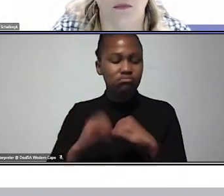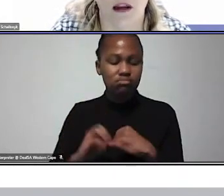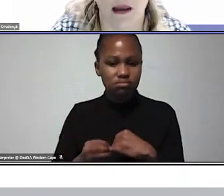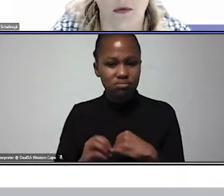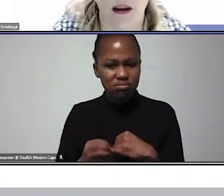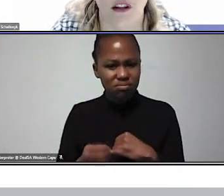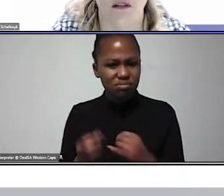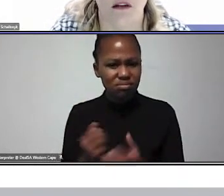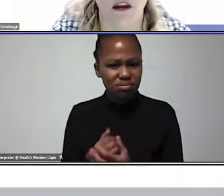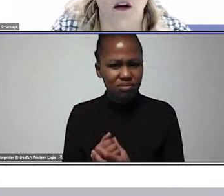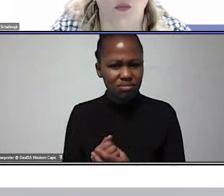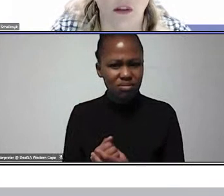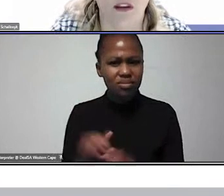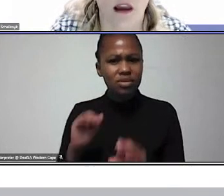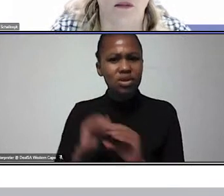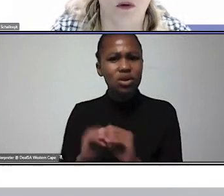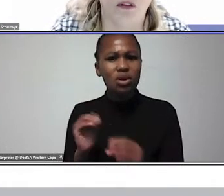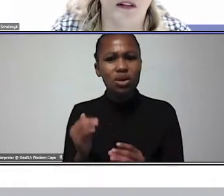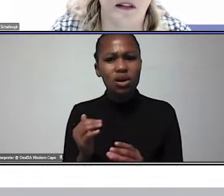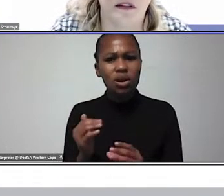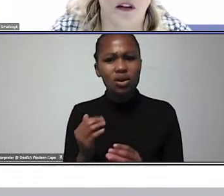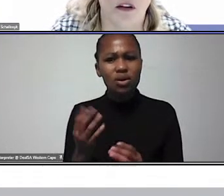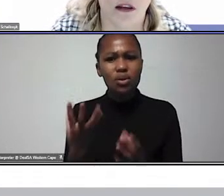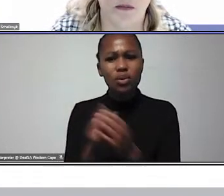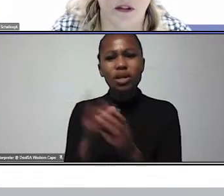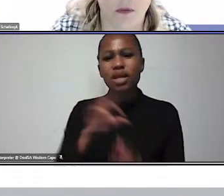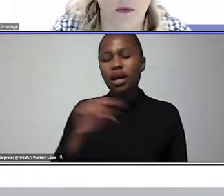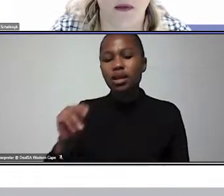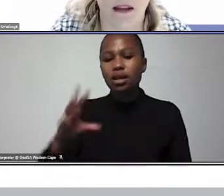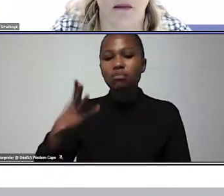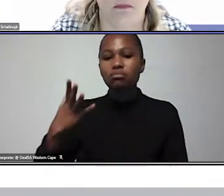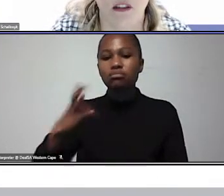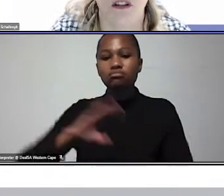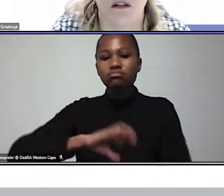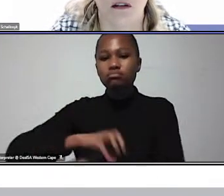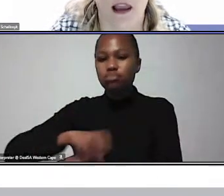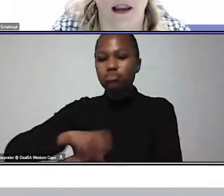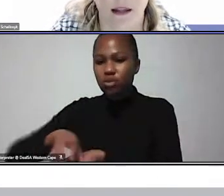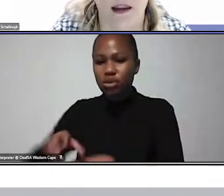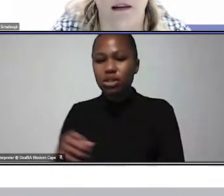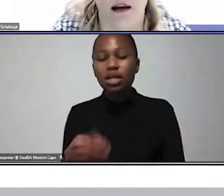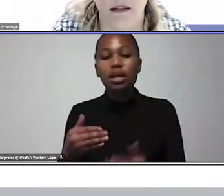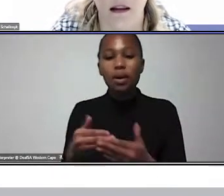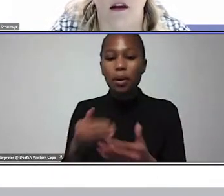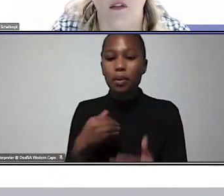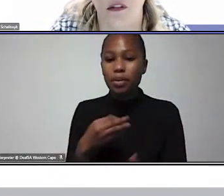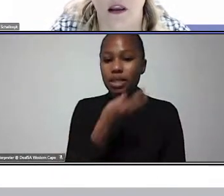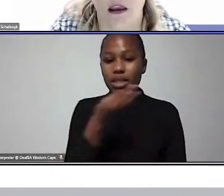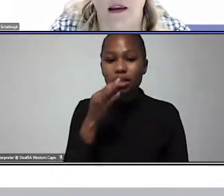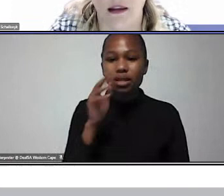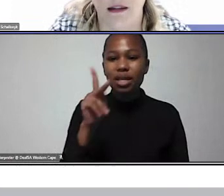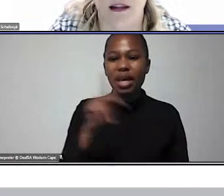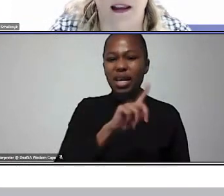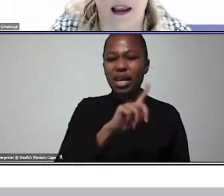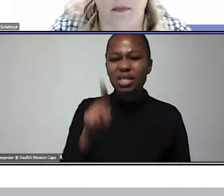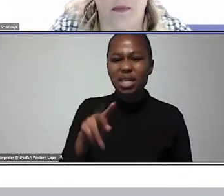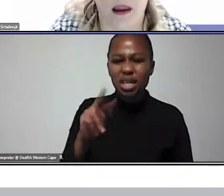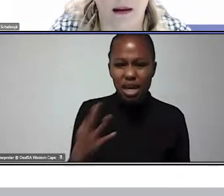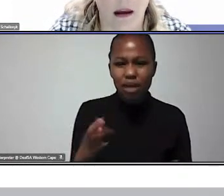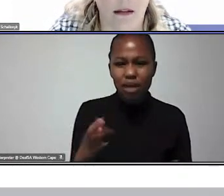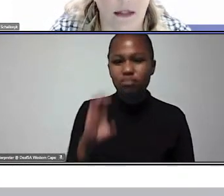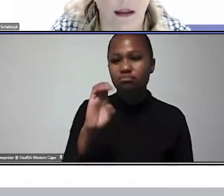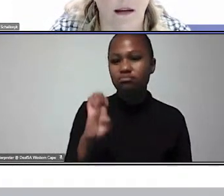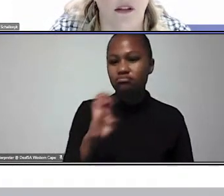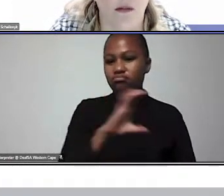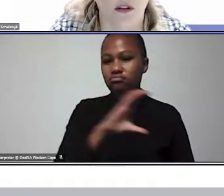in collaboration with the other provinces. So it's probably, as I mentioned, KZN, ourselves, Eastern Cape